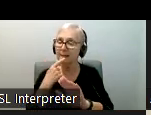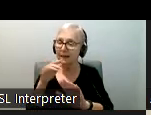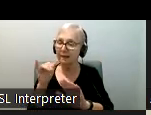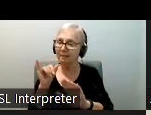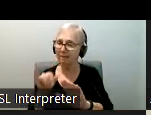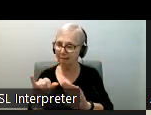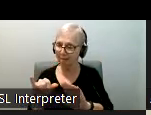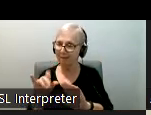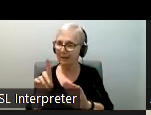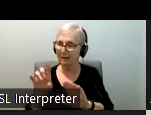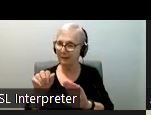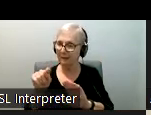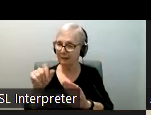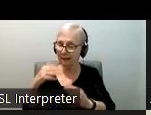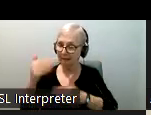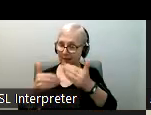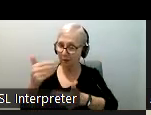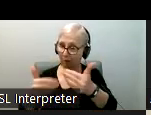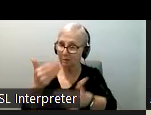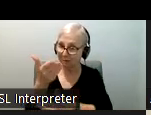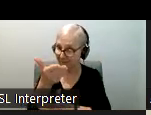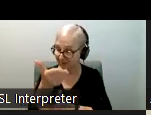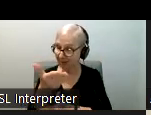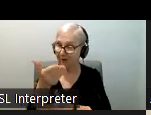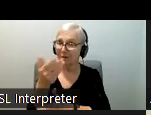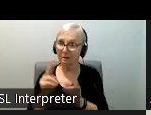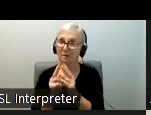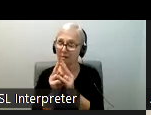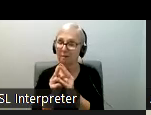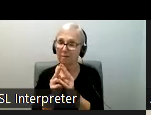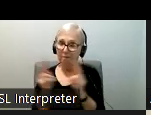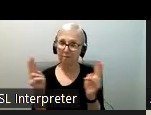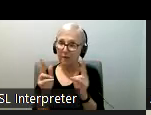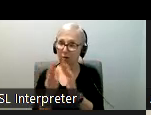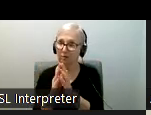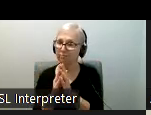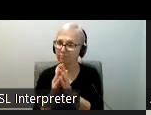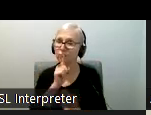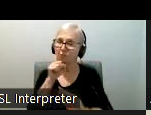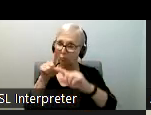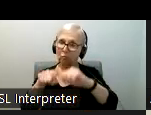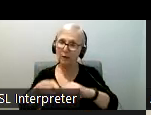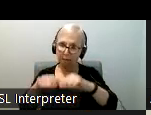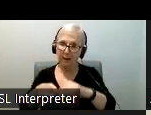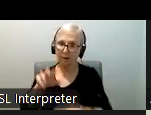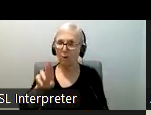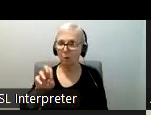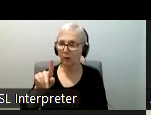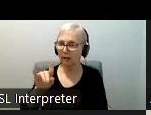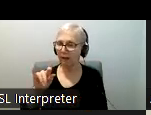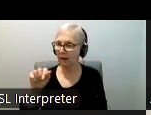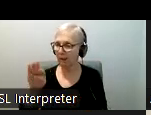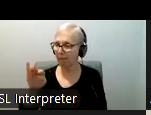that data that's processed there is very reliable data,